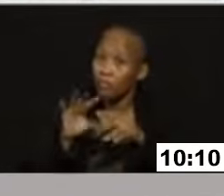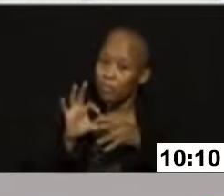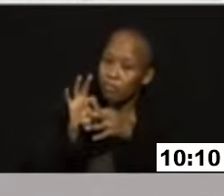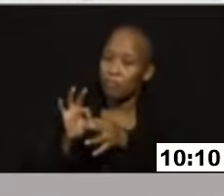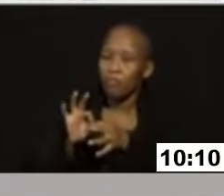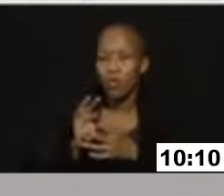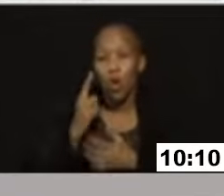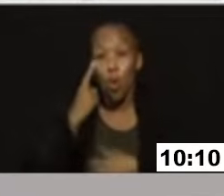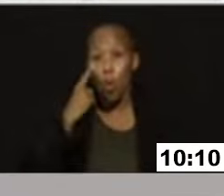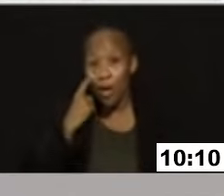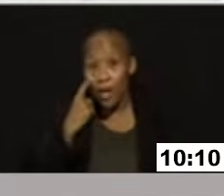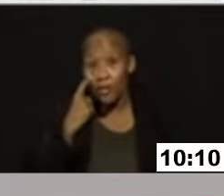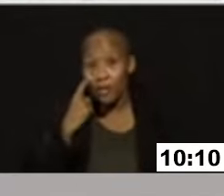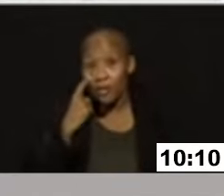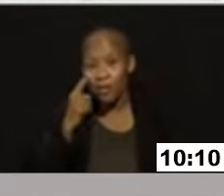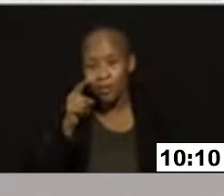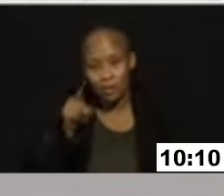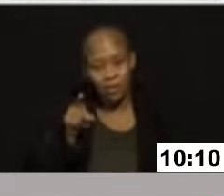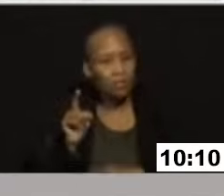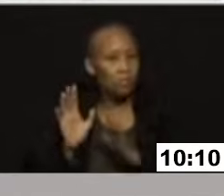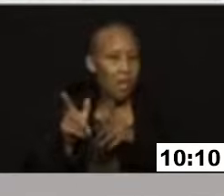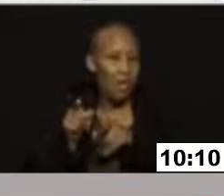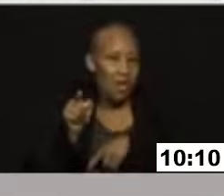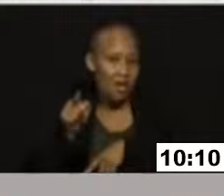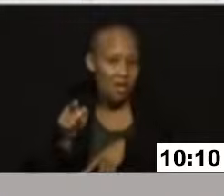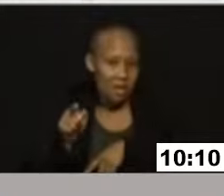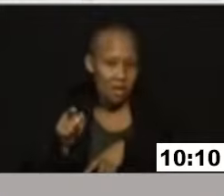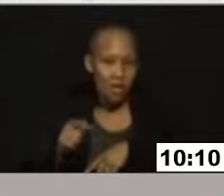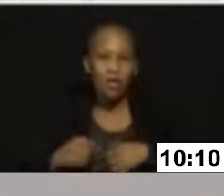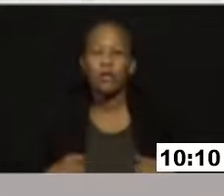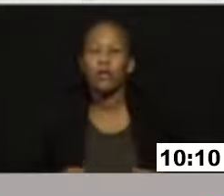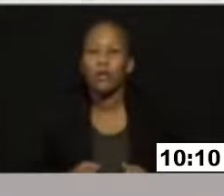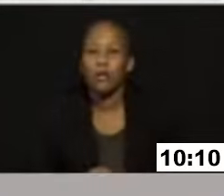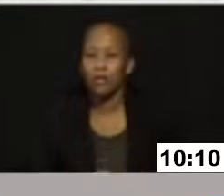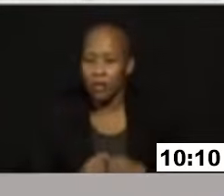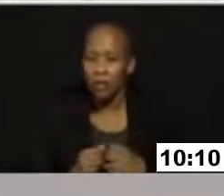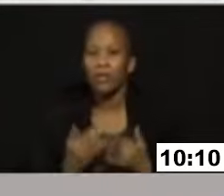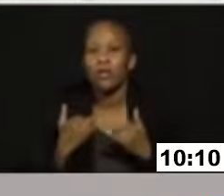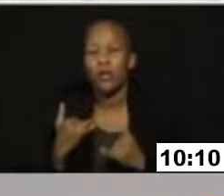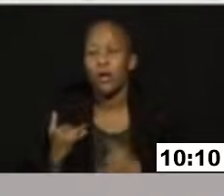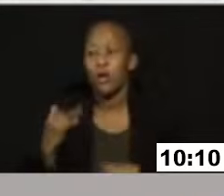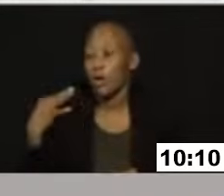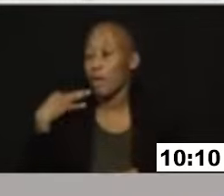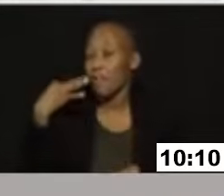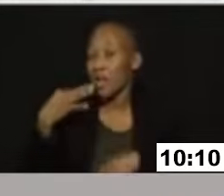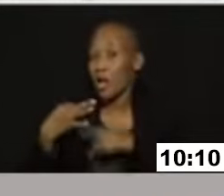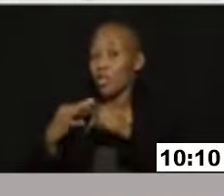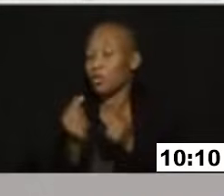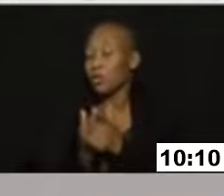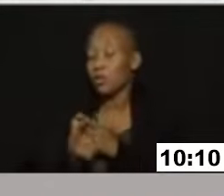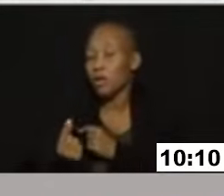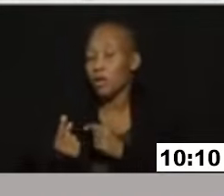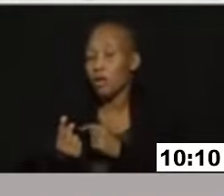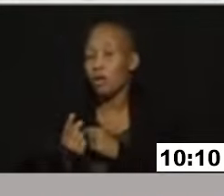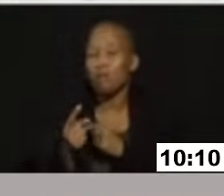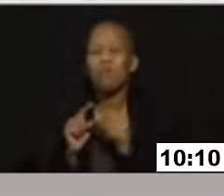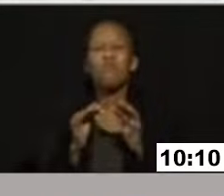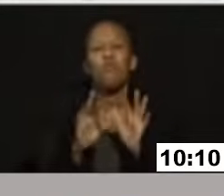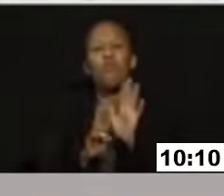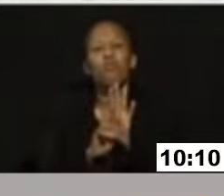who implicates a person. And in this instance, the application is made on behalf of the Kalata